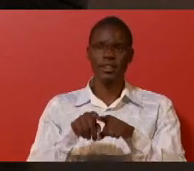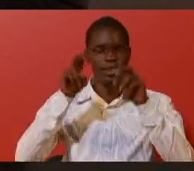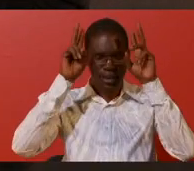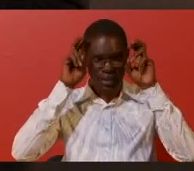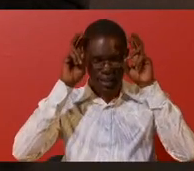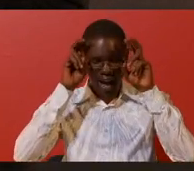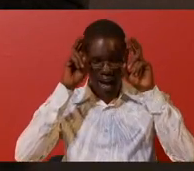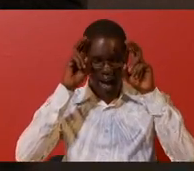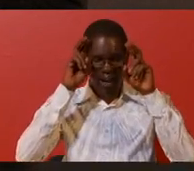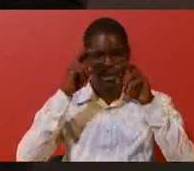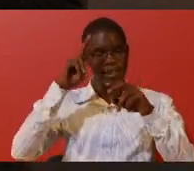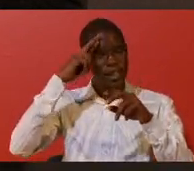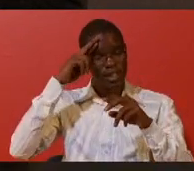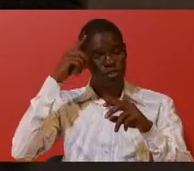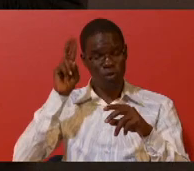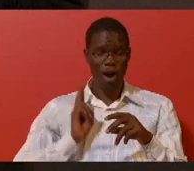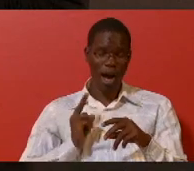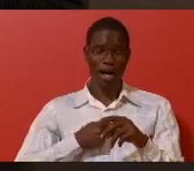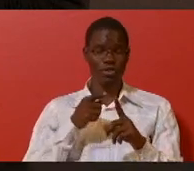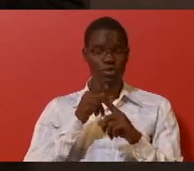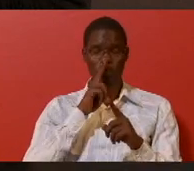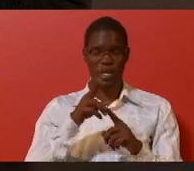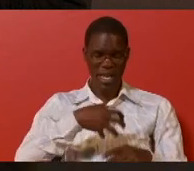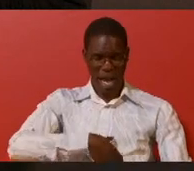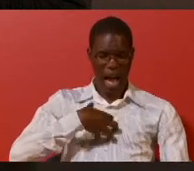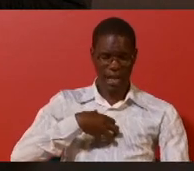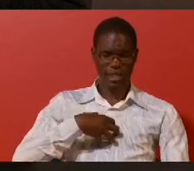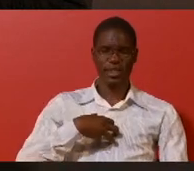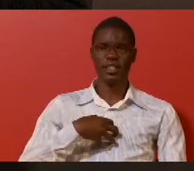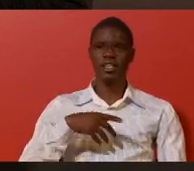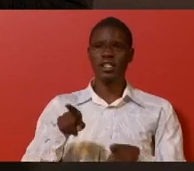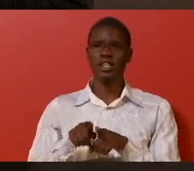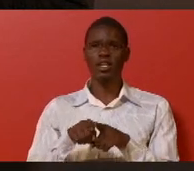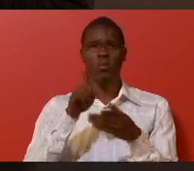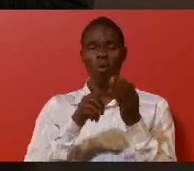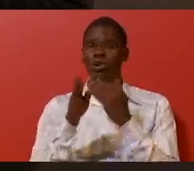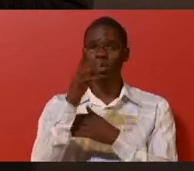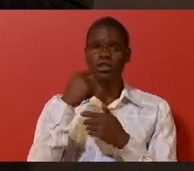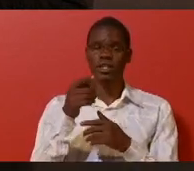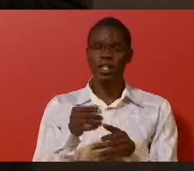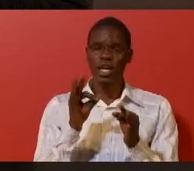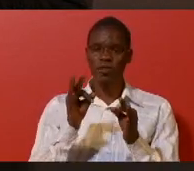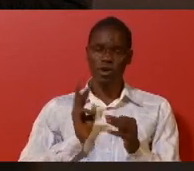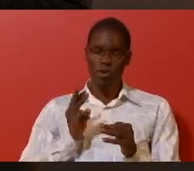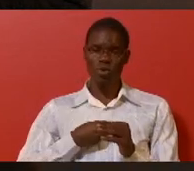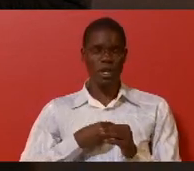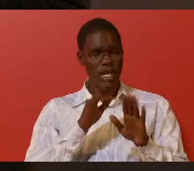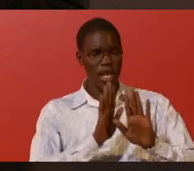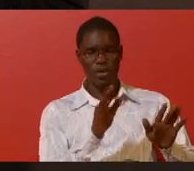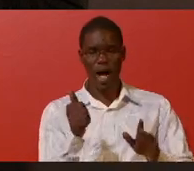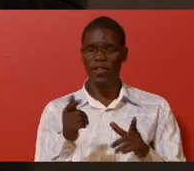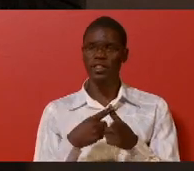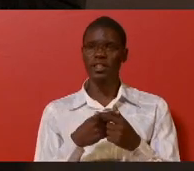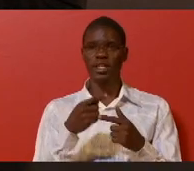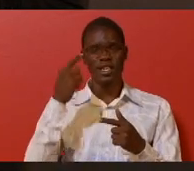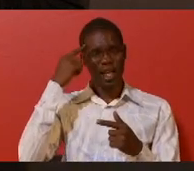purpose and plan for us to be angry at each other. For us to refuse one another. Because once we start refusing one another, then we start thinking about